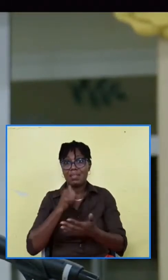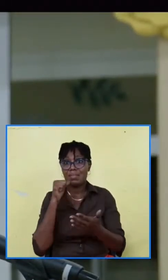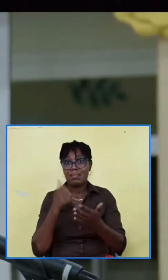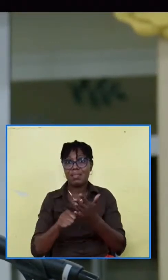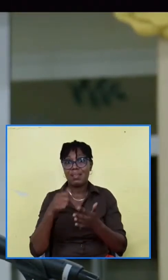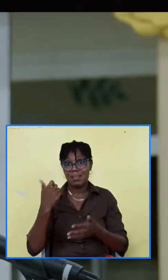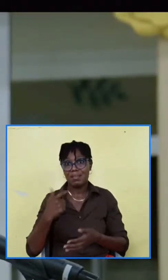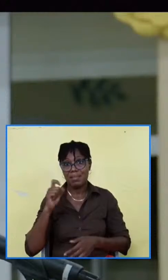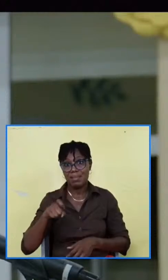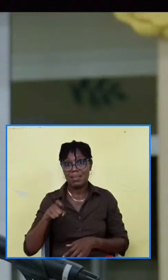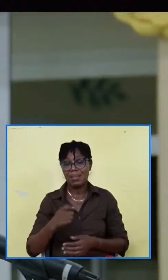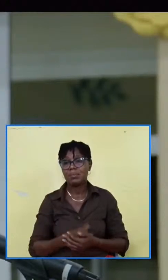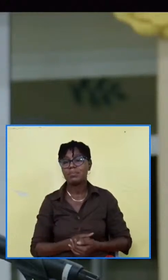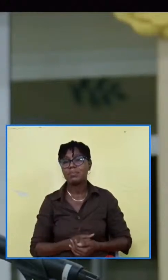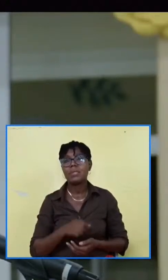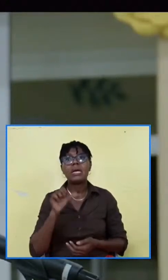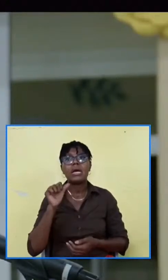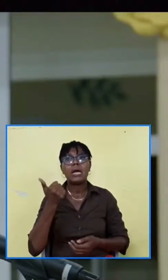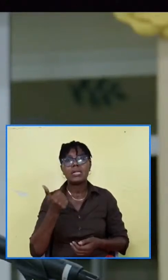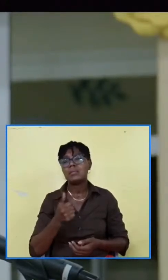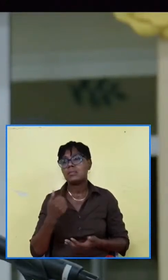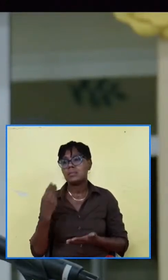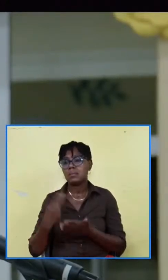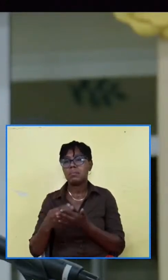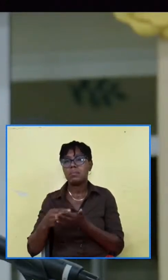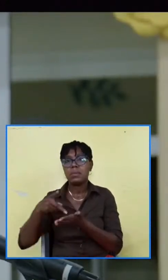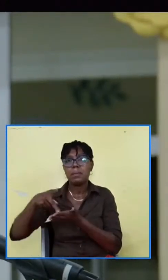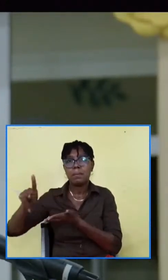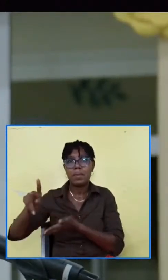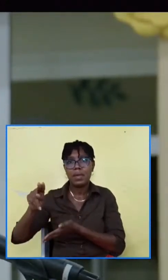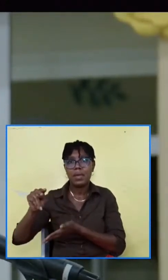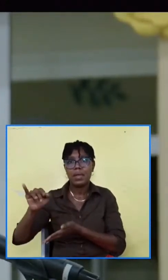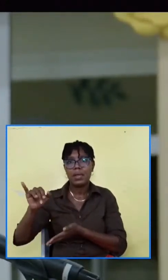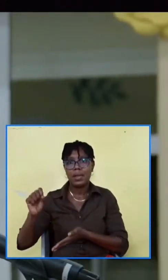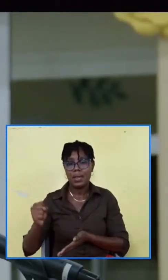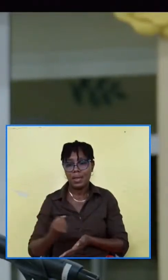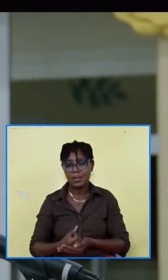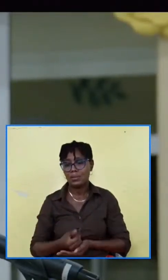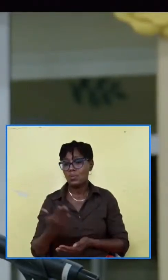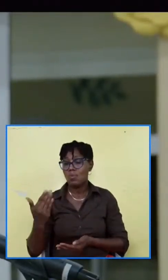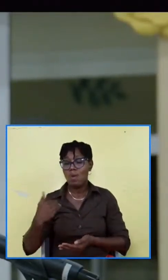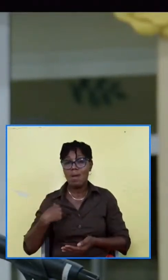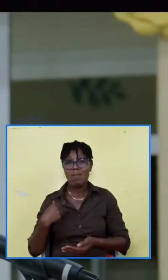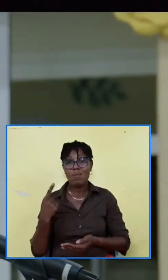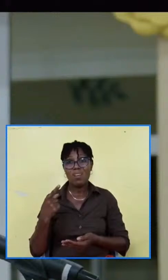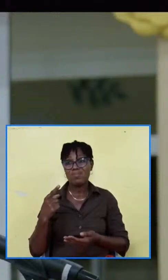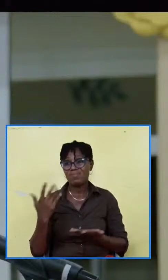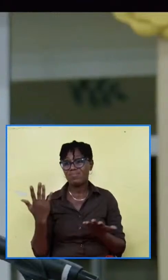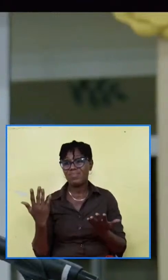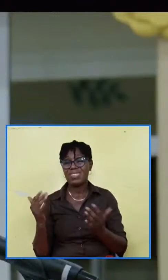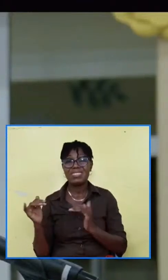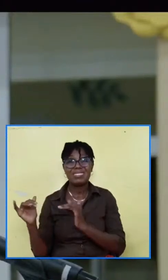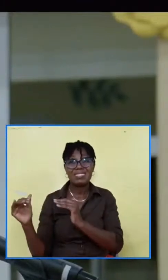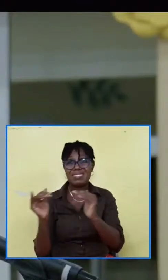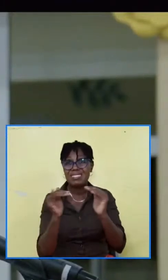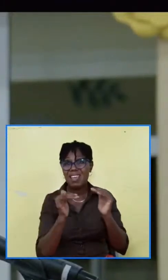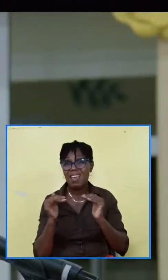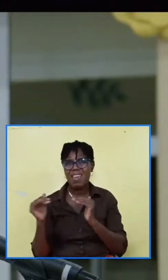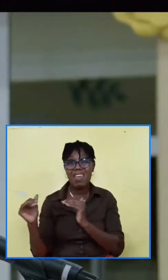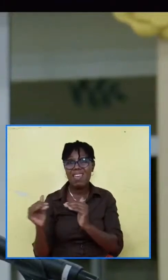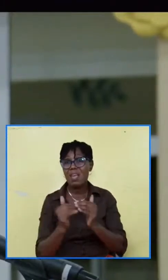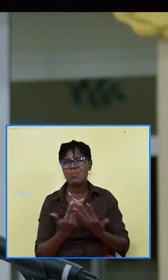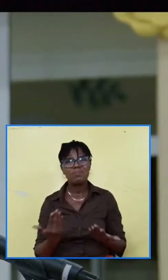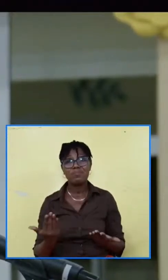Another aspect you mentioned as well is in regards of contribution rates. Give the option rather having one contribution rate, that fits all. Look at smaller business below a